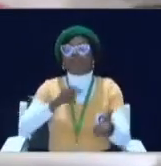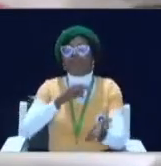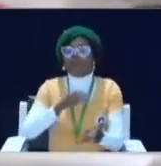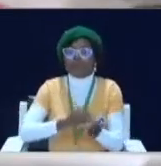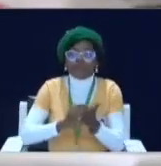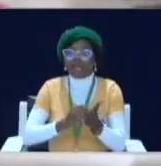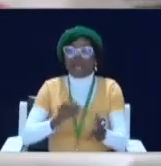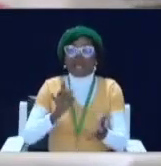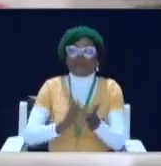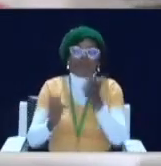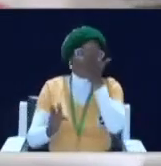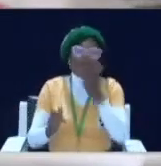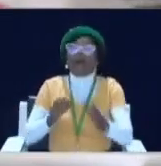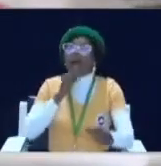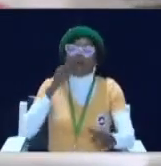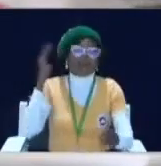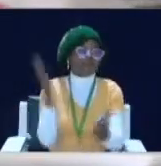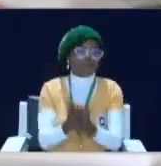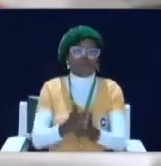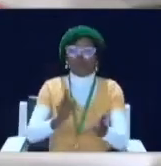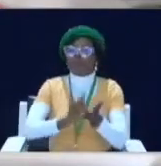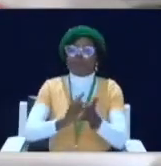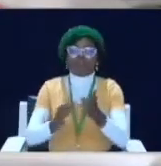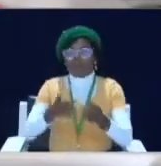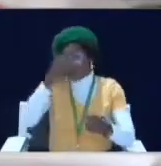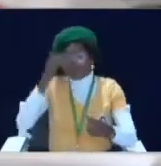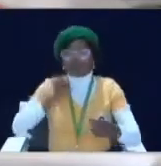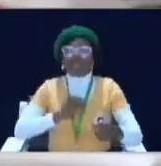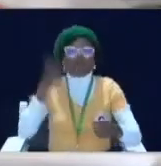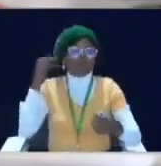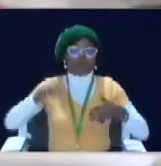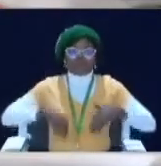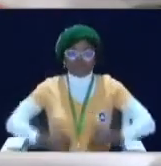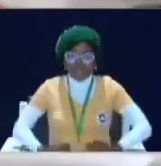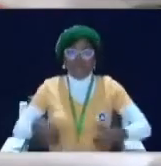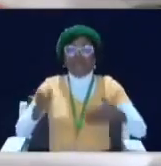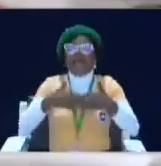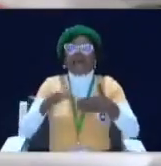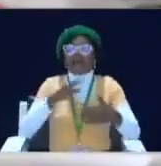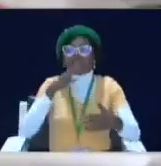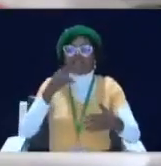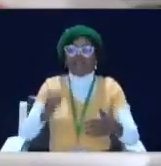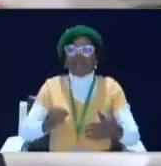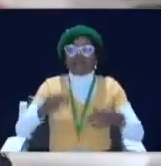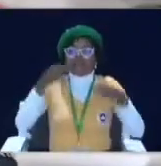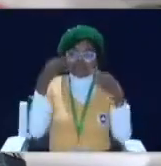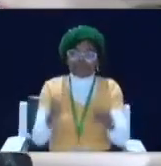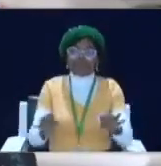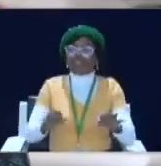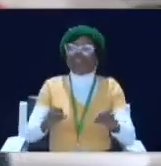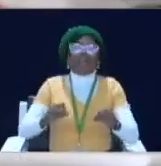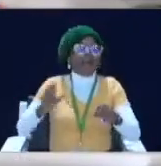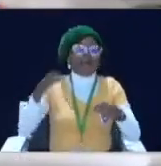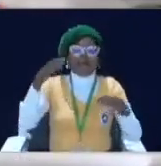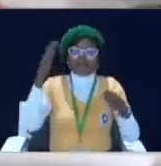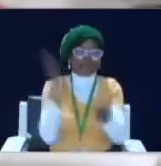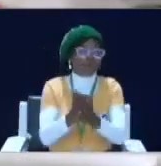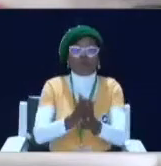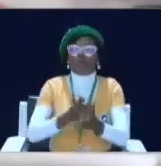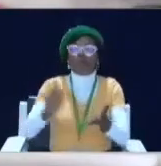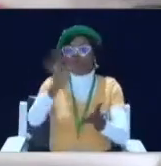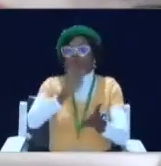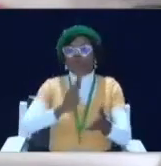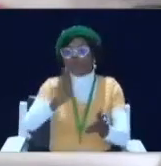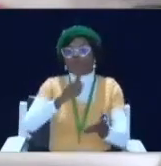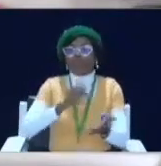any drug. And after I stopped using drugs, I conceived. And I told God that, Father, if you